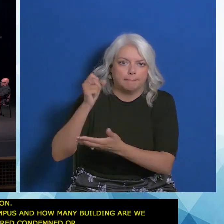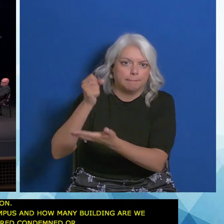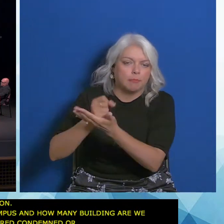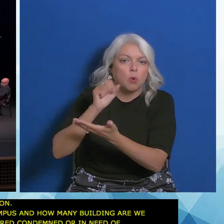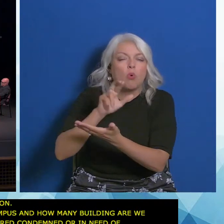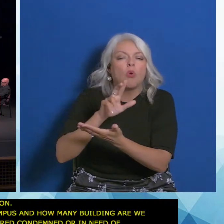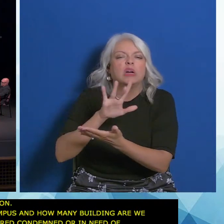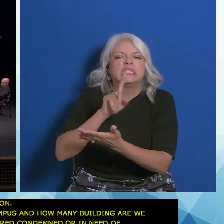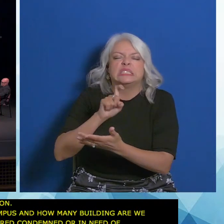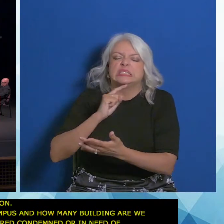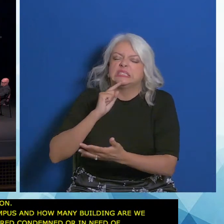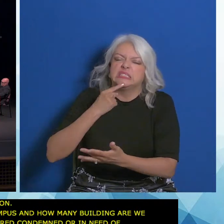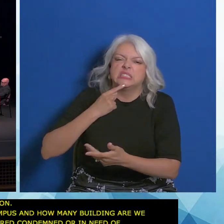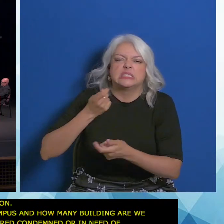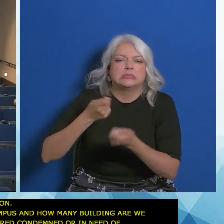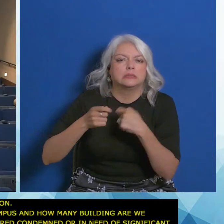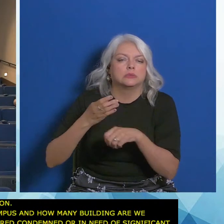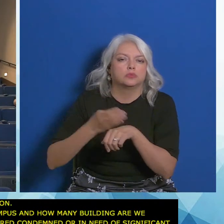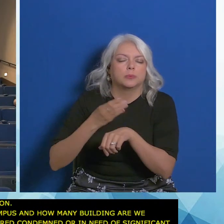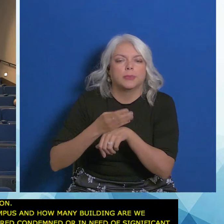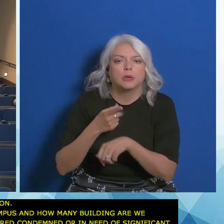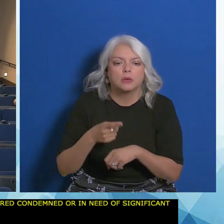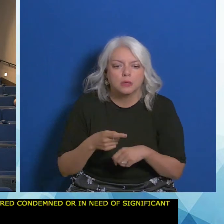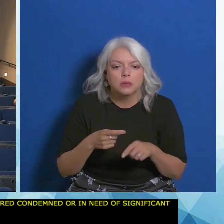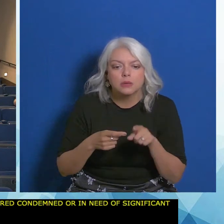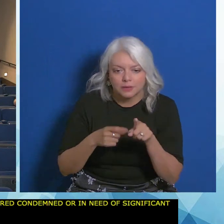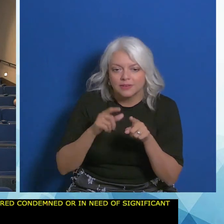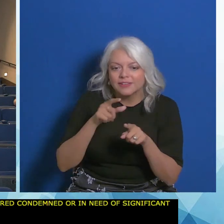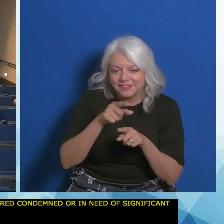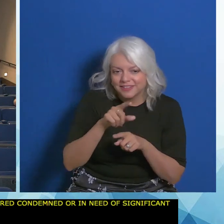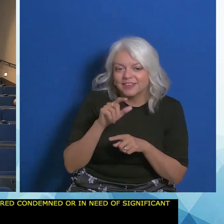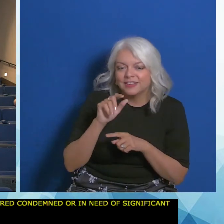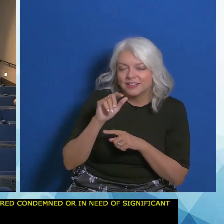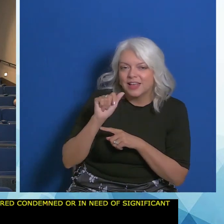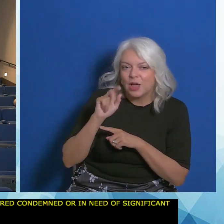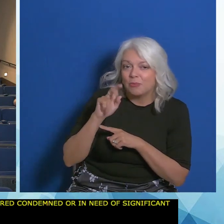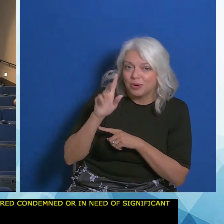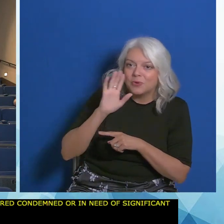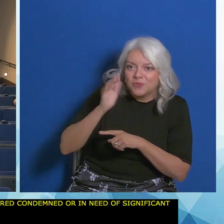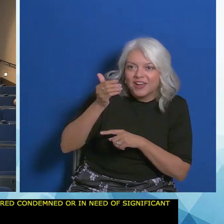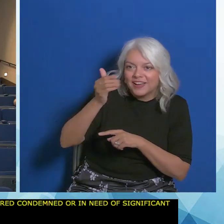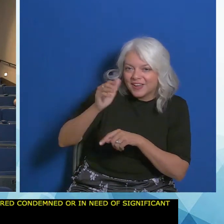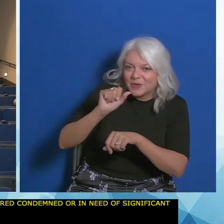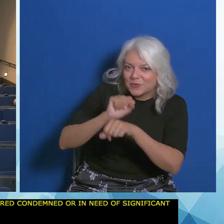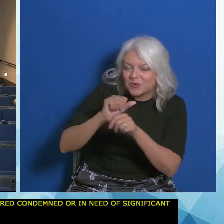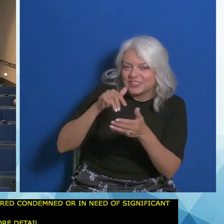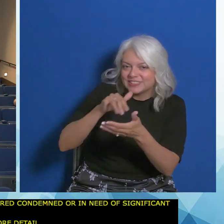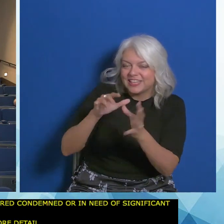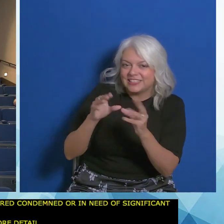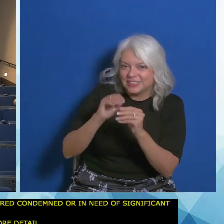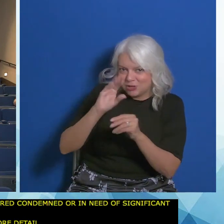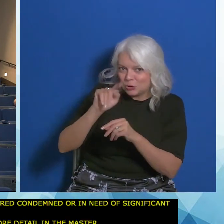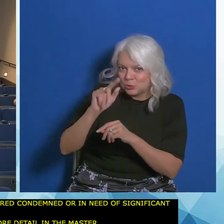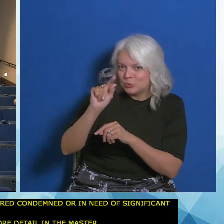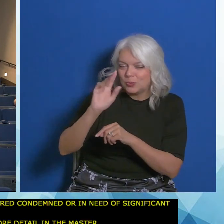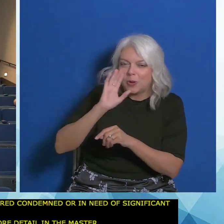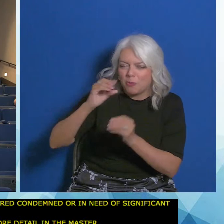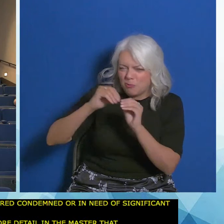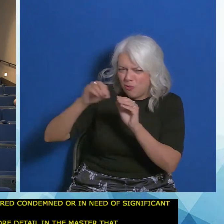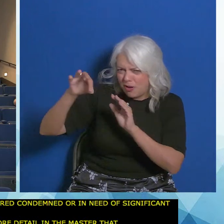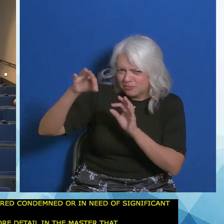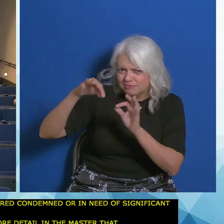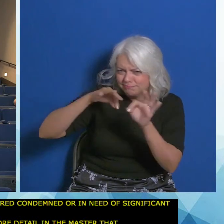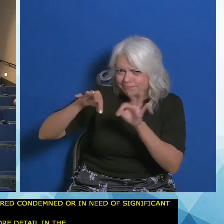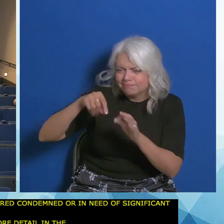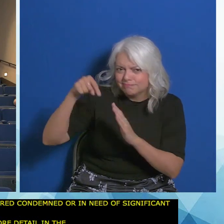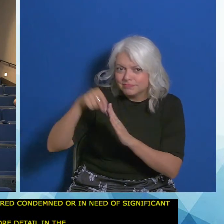repair? That's something that we would go over in more detail during the master facility planning and work study session. As of right now, none of our buildings